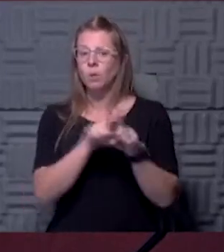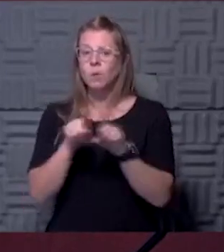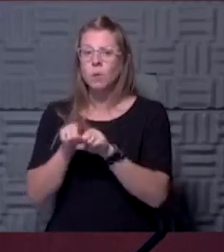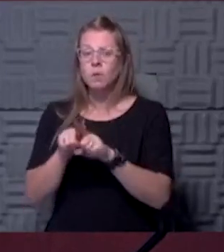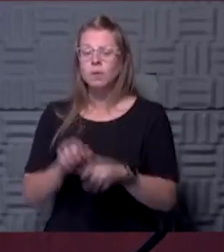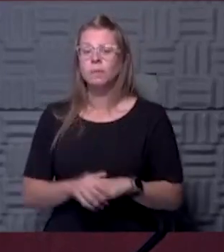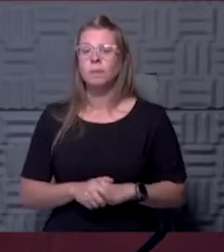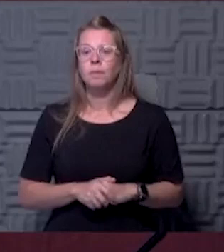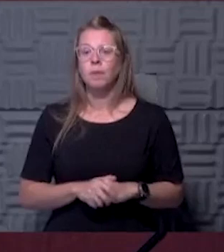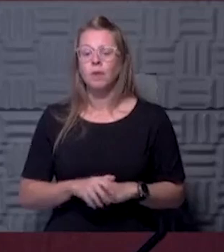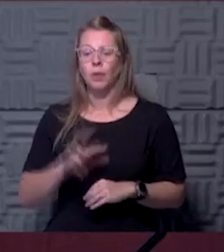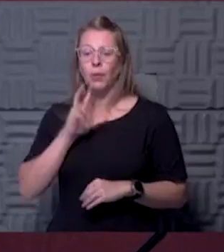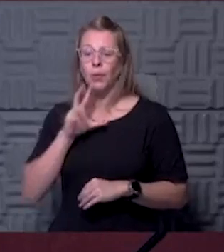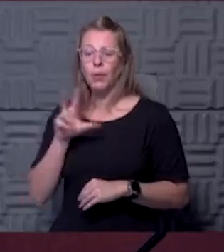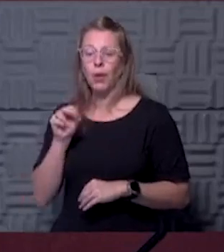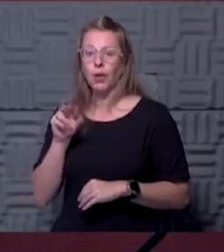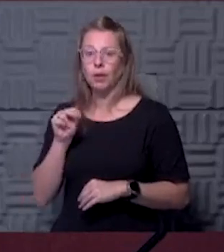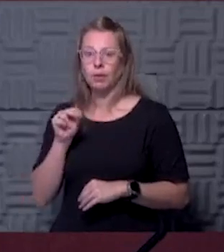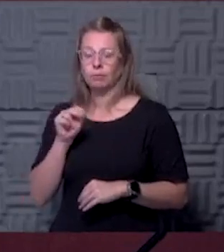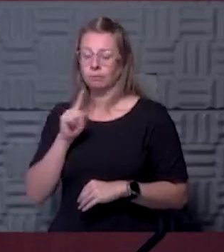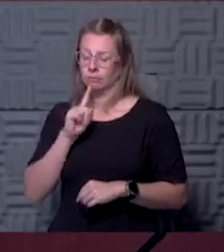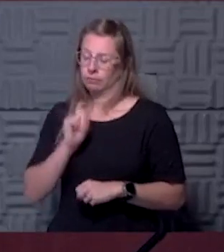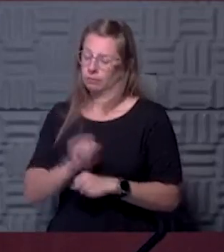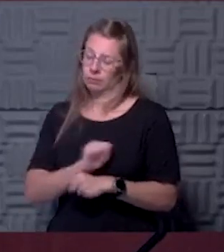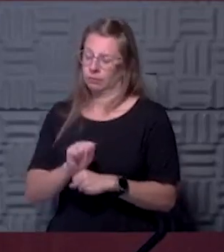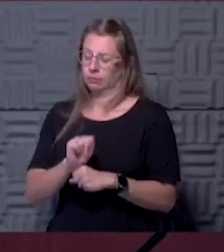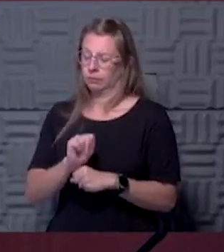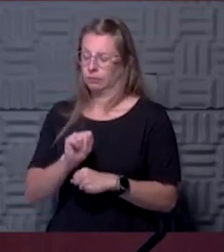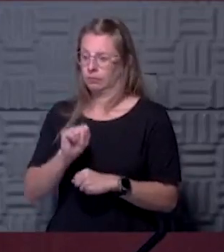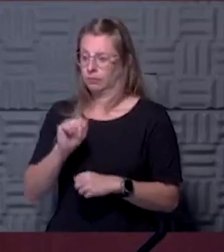been 30-year-olds very, very sick or